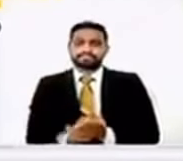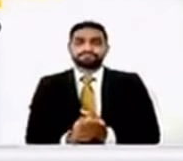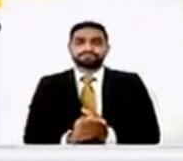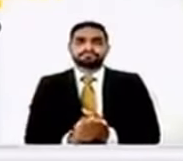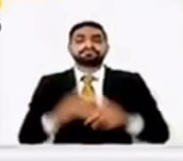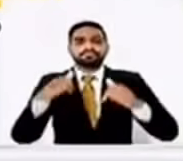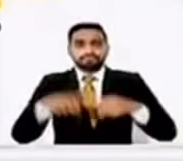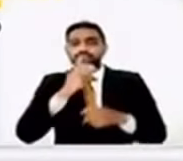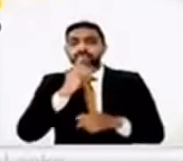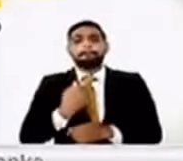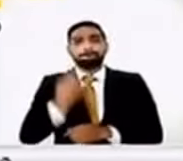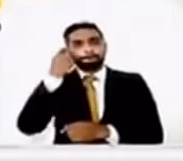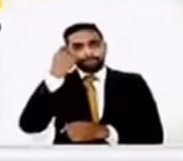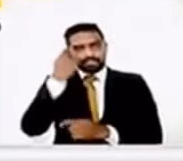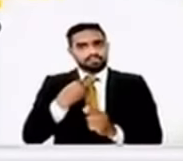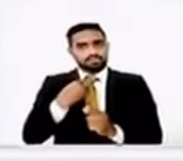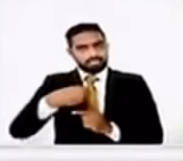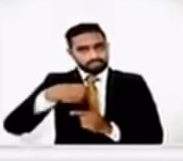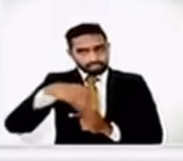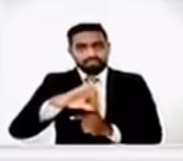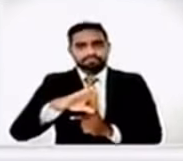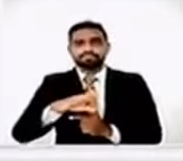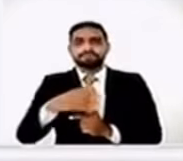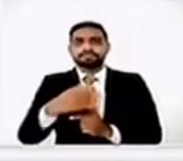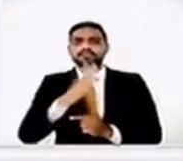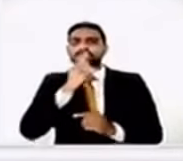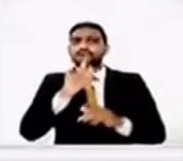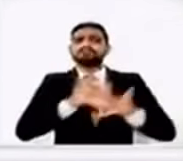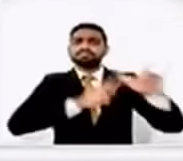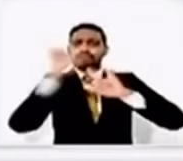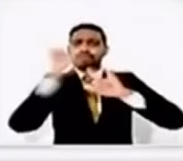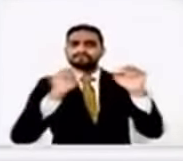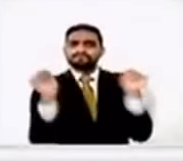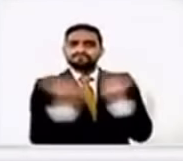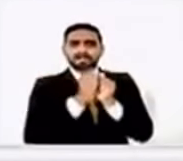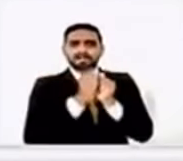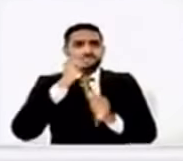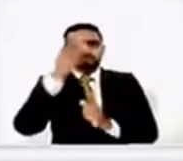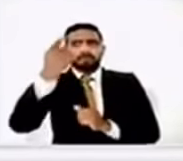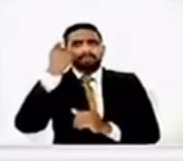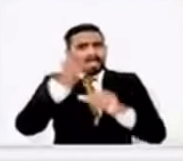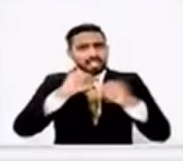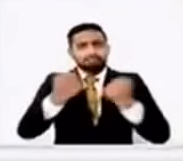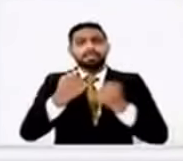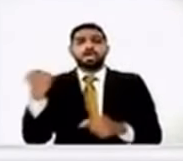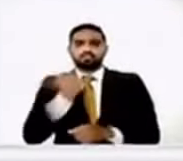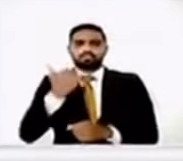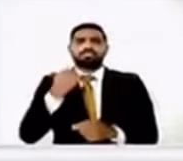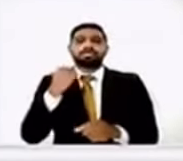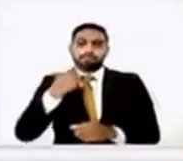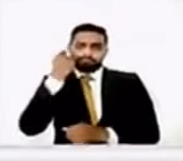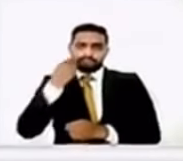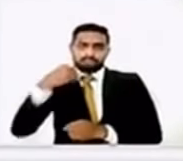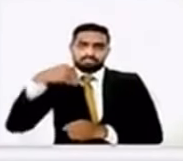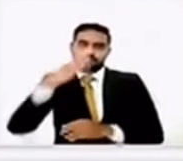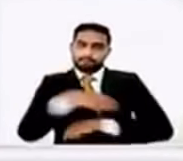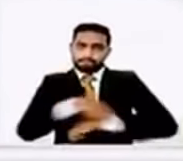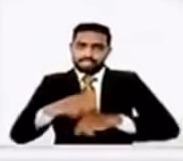those engaged in foreign employment. Proposal to establish a shop in all Grama Niladhari divisions